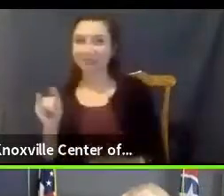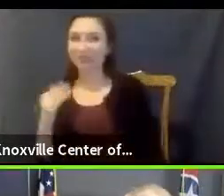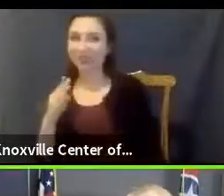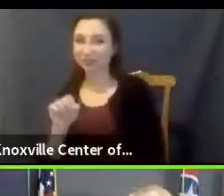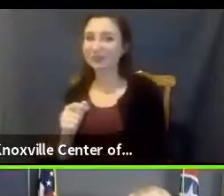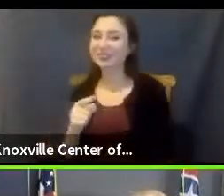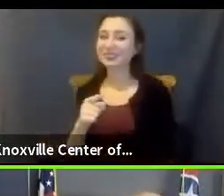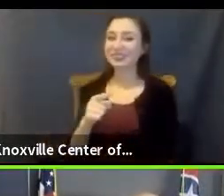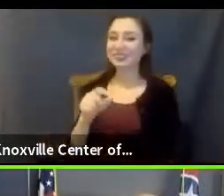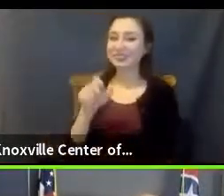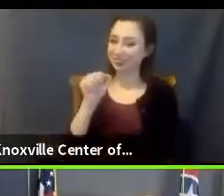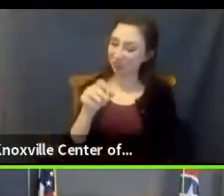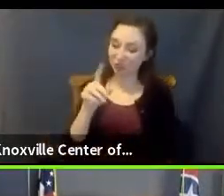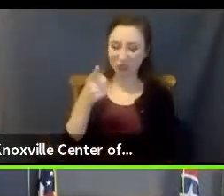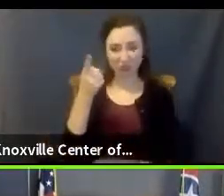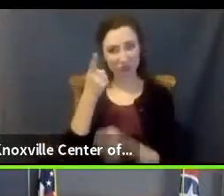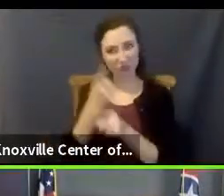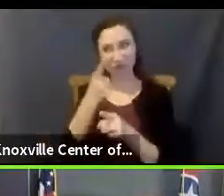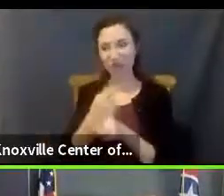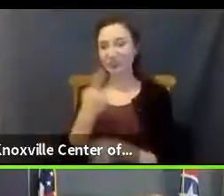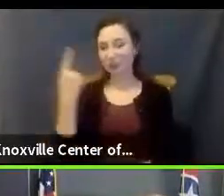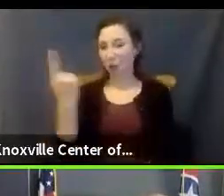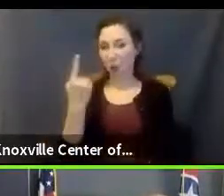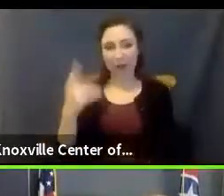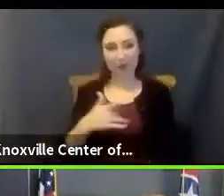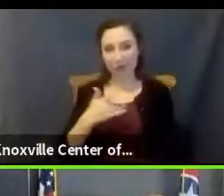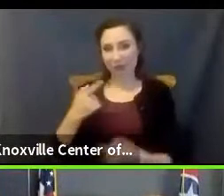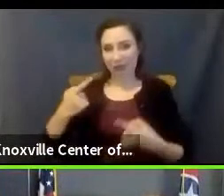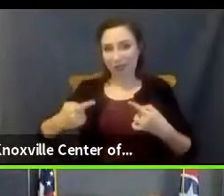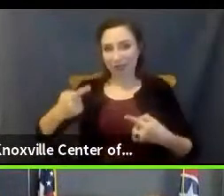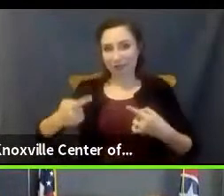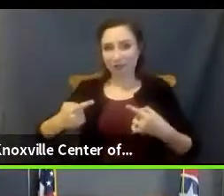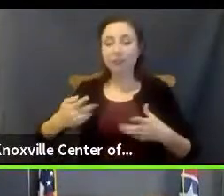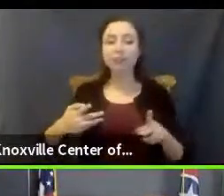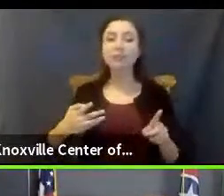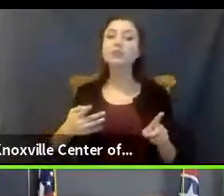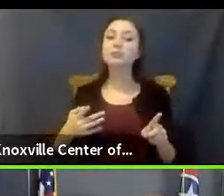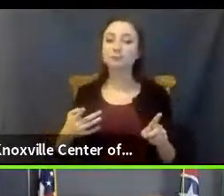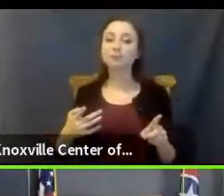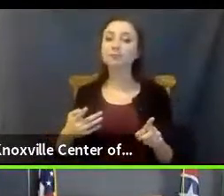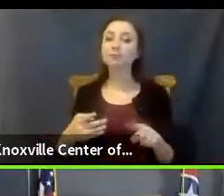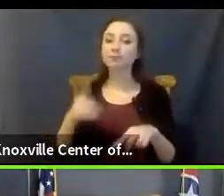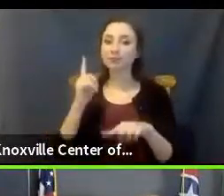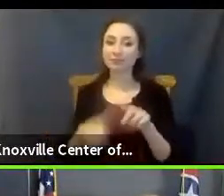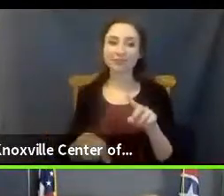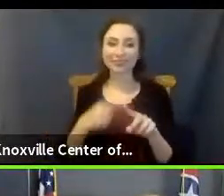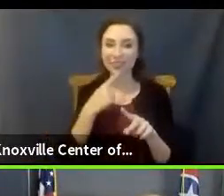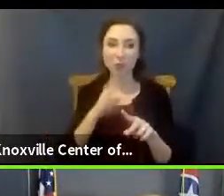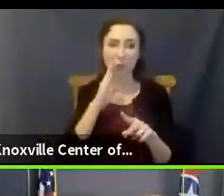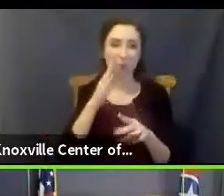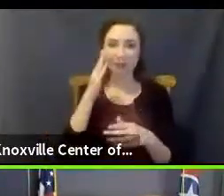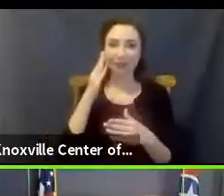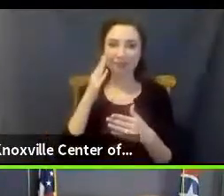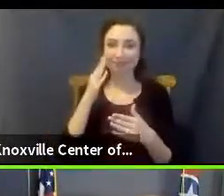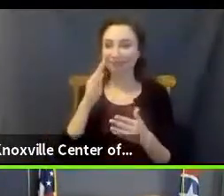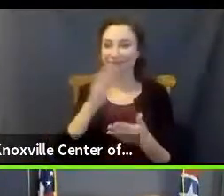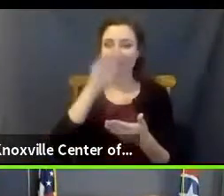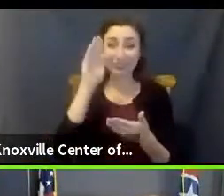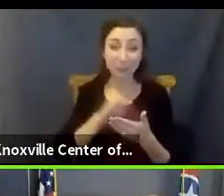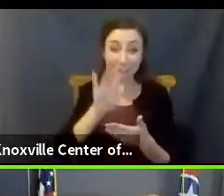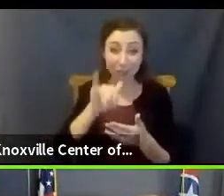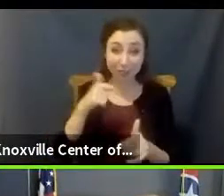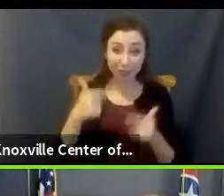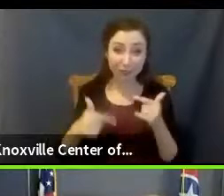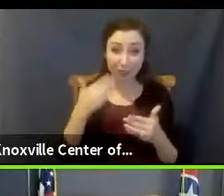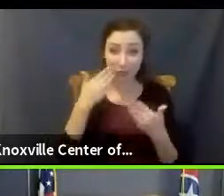right, Dr. Schmidt. There's always going to be that tension. So I can't say that it's going to be less toxic, but